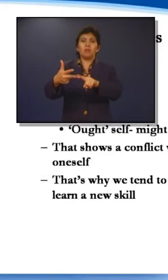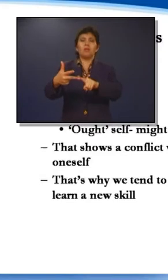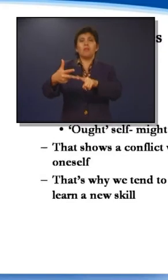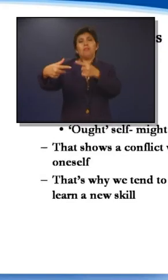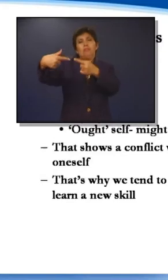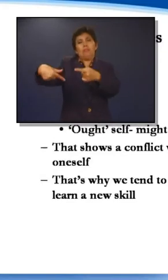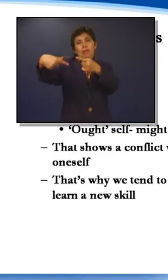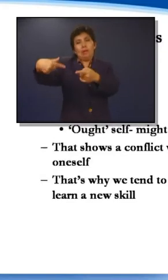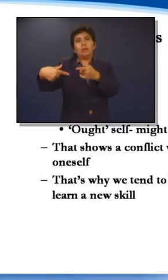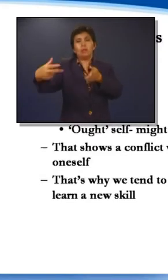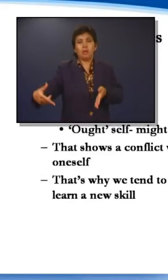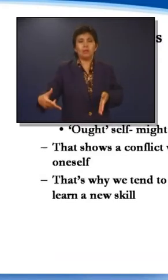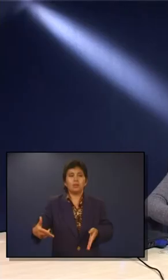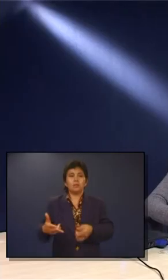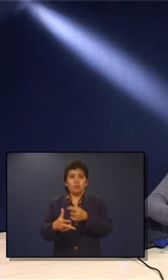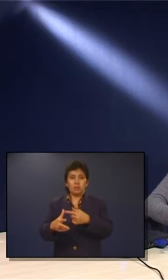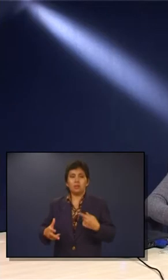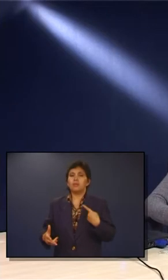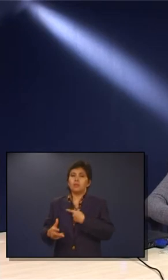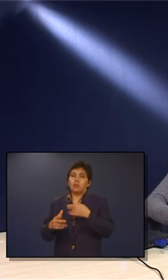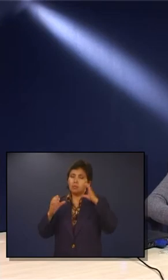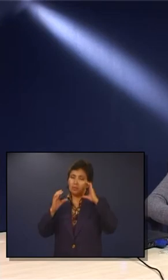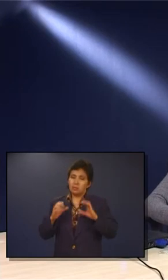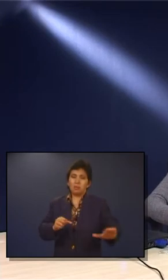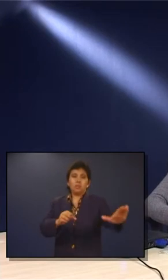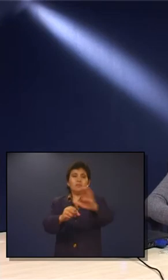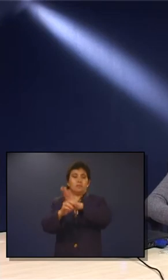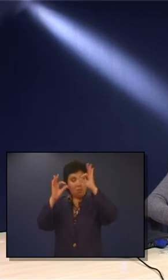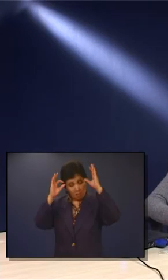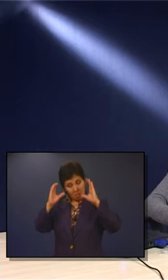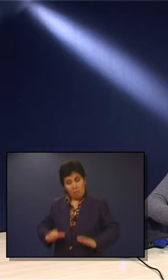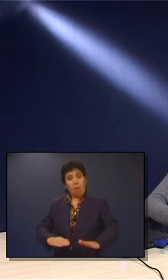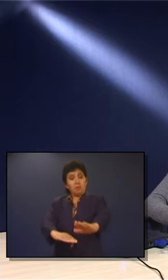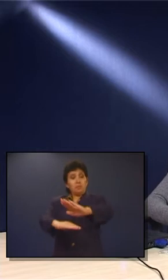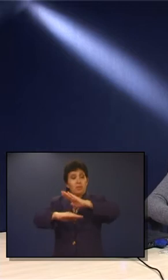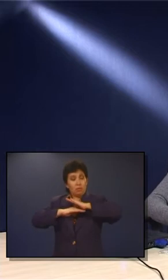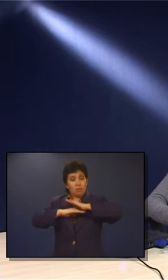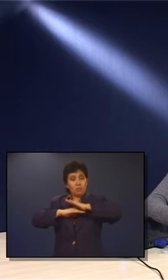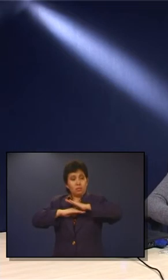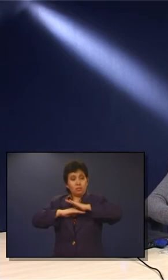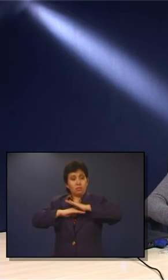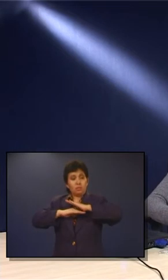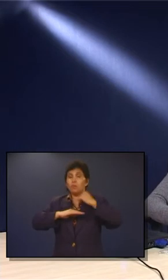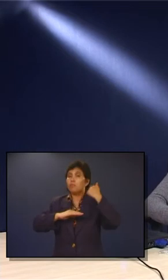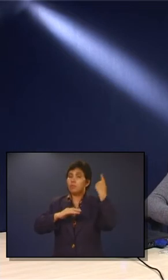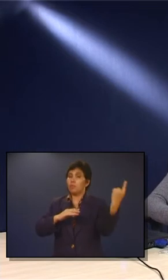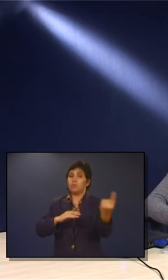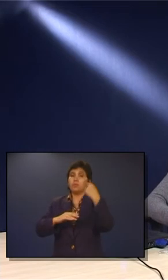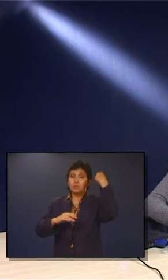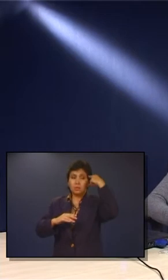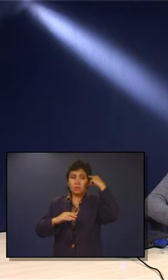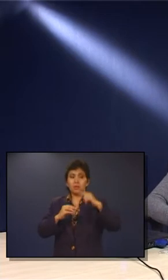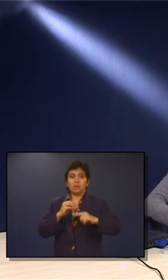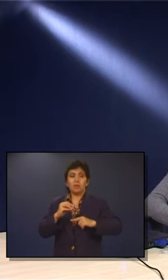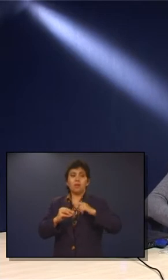self. Now, so what happens is that we have dissatisfaction within us, okay? Constantly inside our mind, we always think